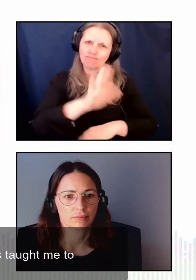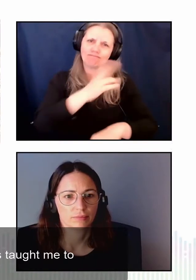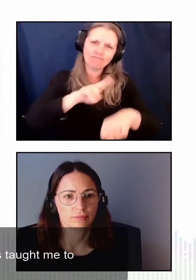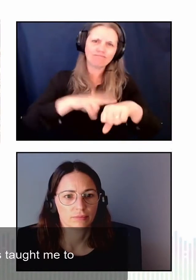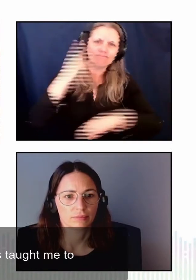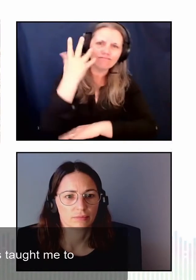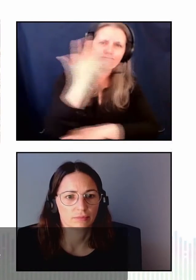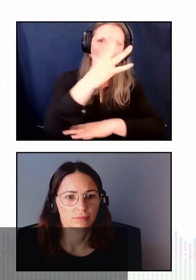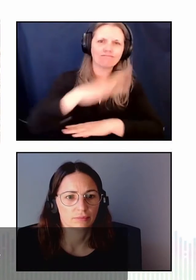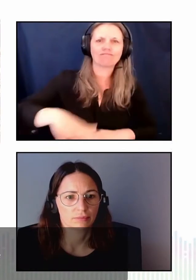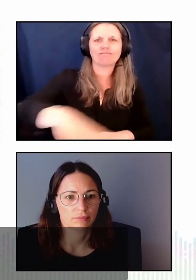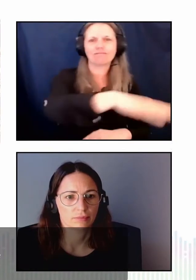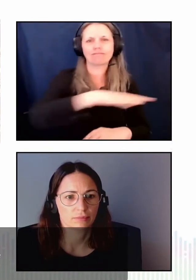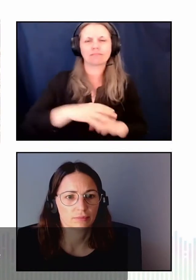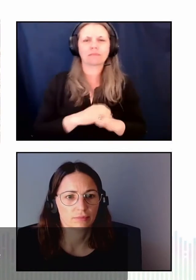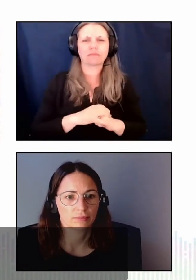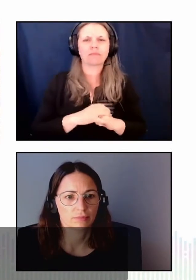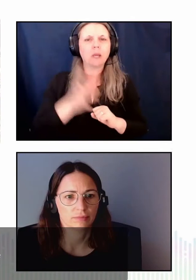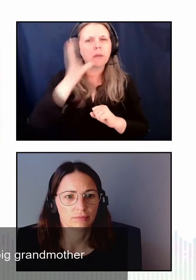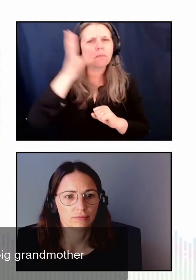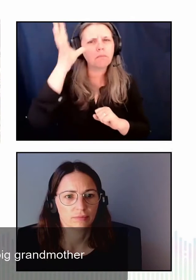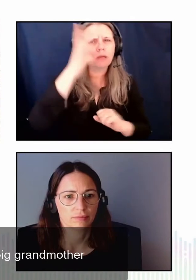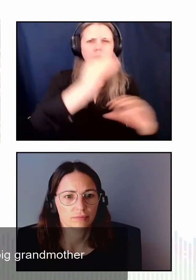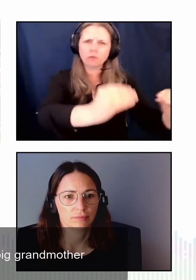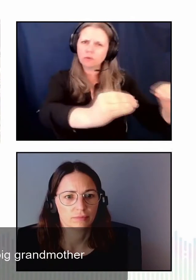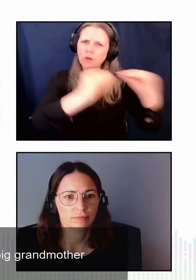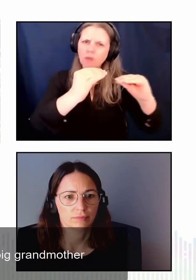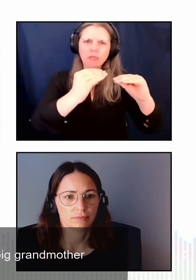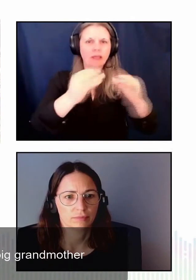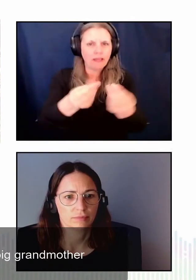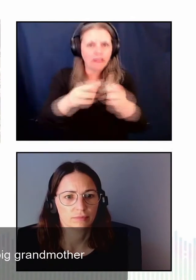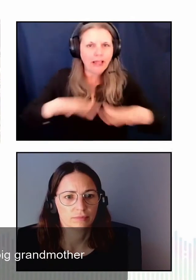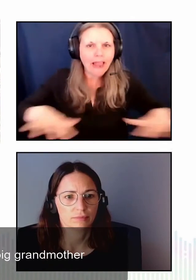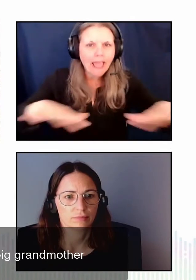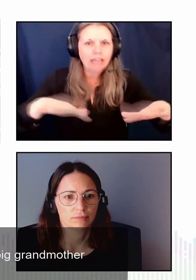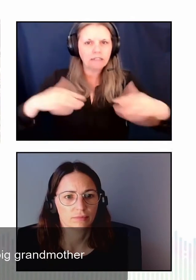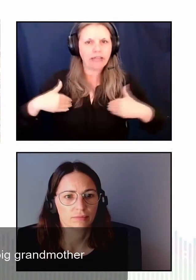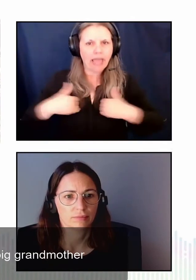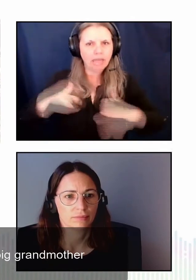My parents taught me to love and respect the land, the animals, and the people. And